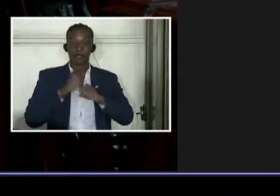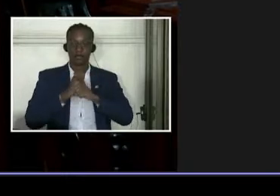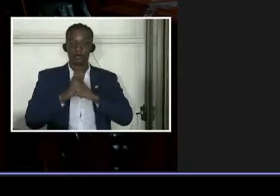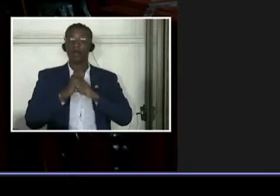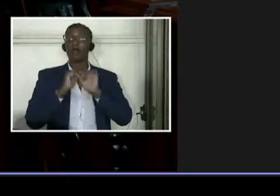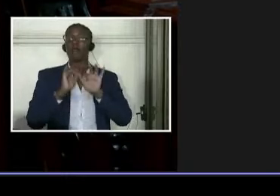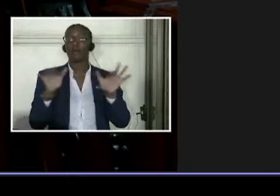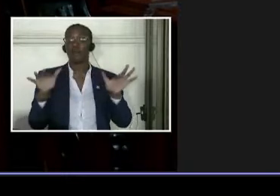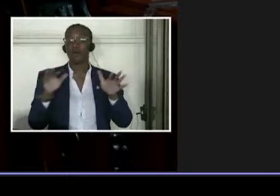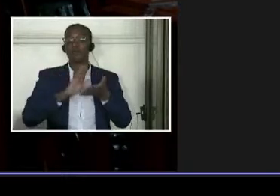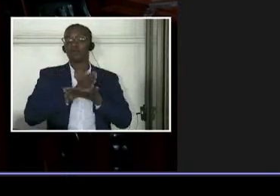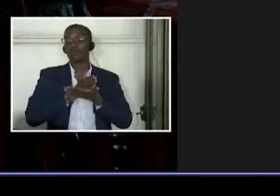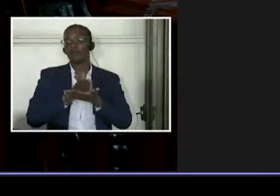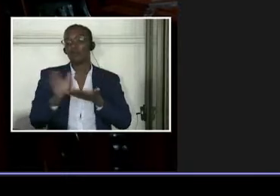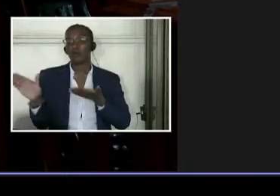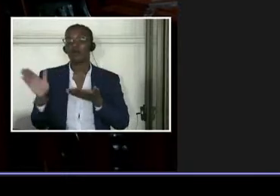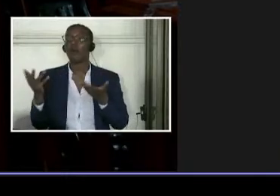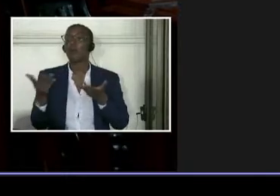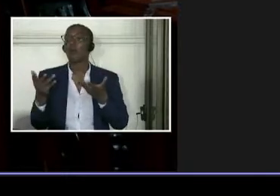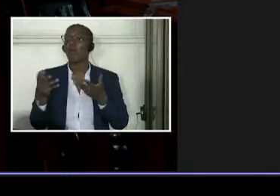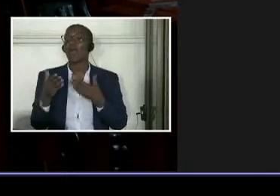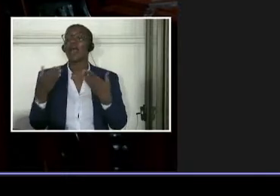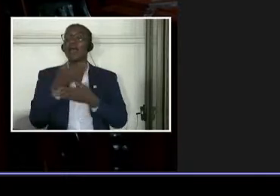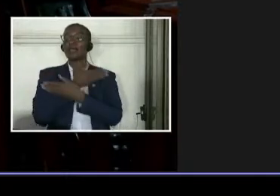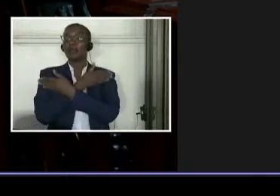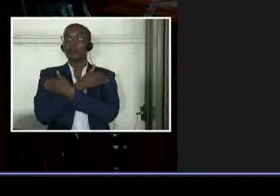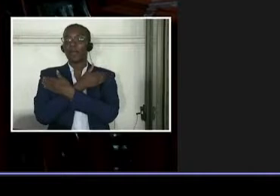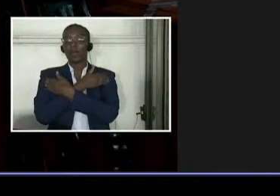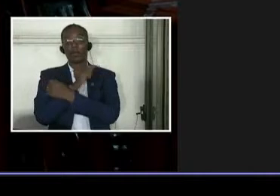been removed from Isipingo and